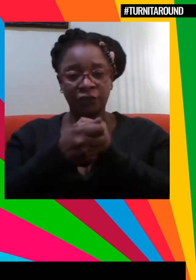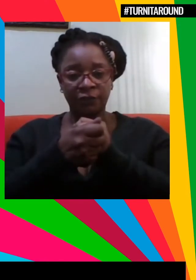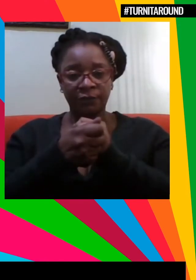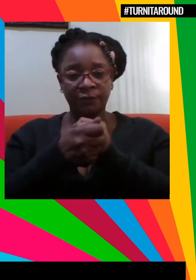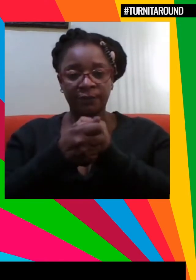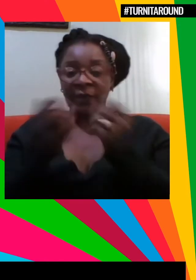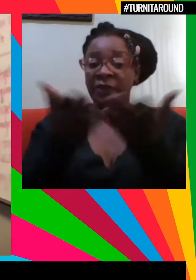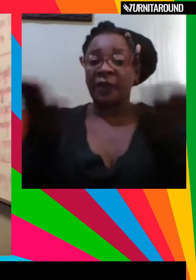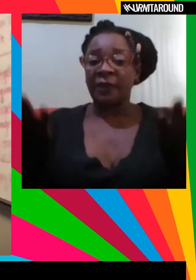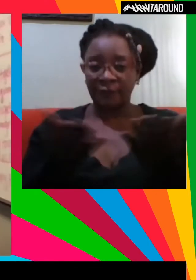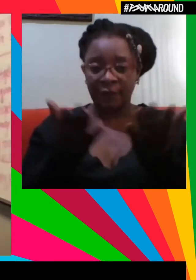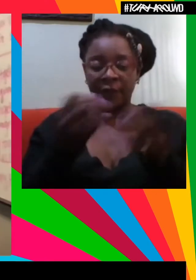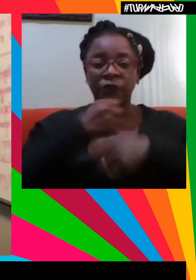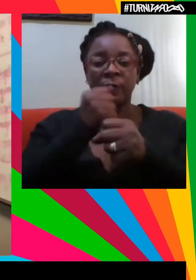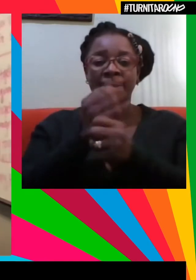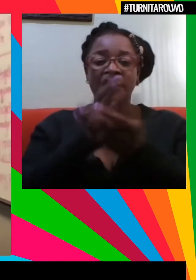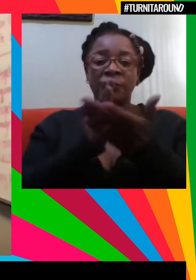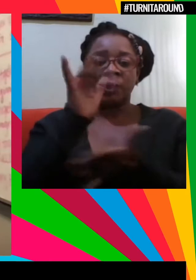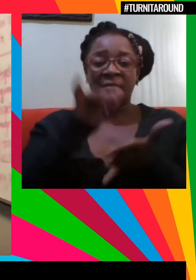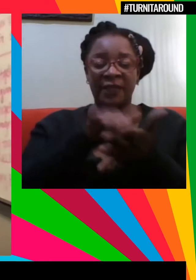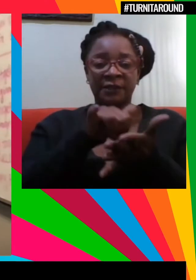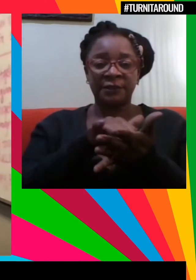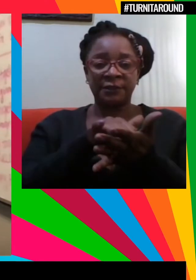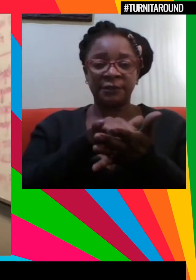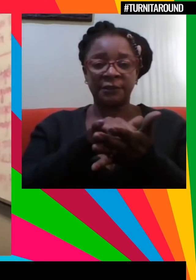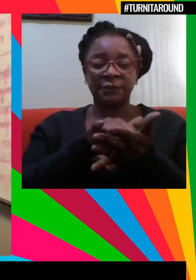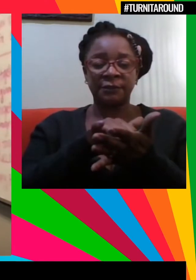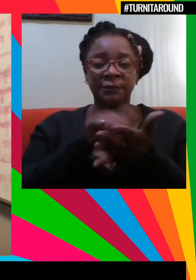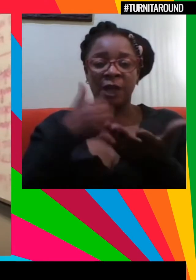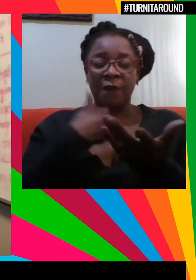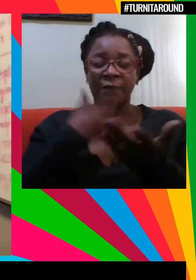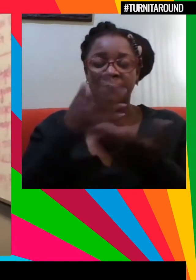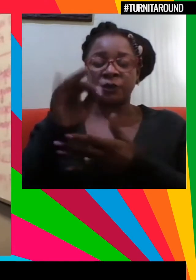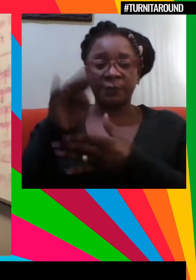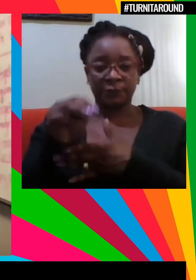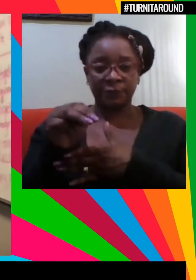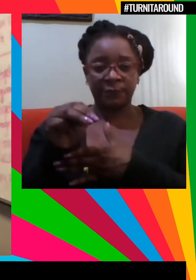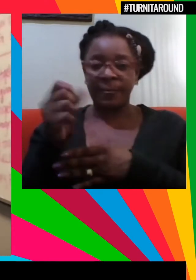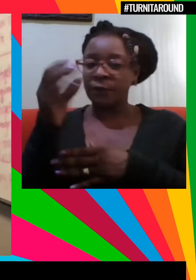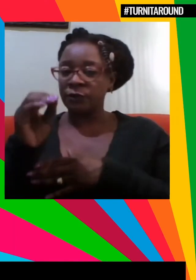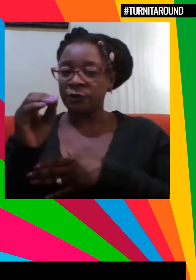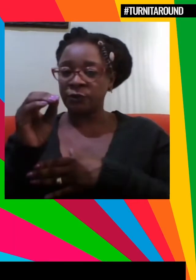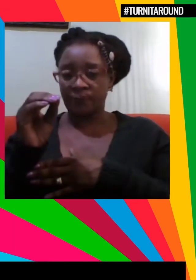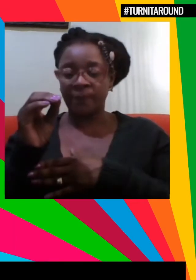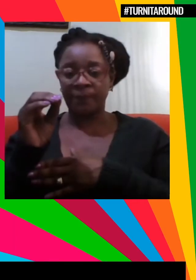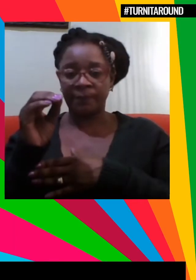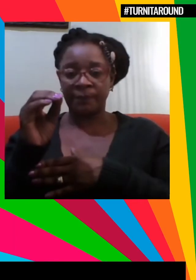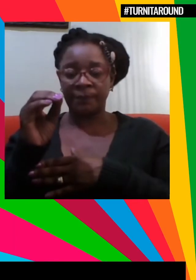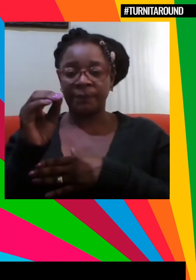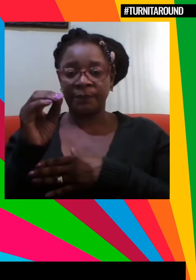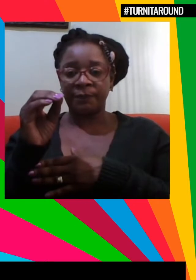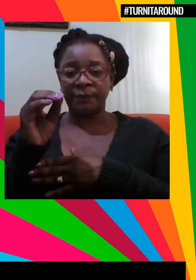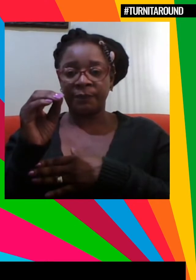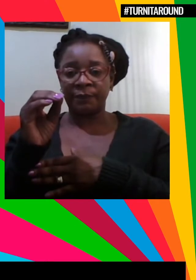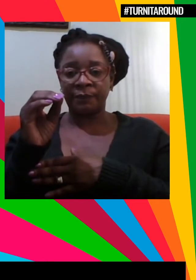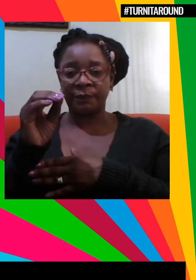really make sure that these systems put people first. So hi, Richardson, welcome.